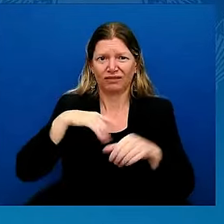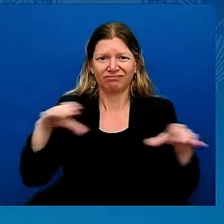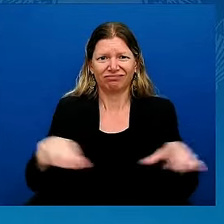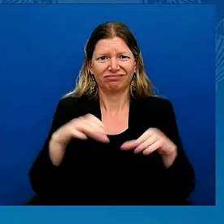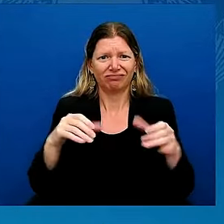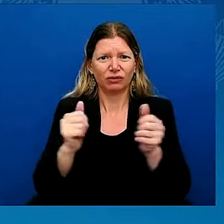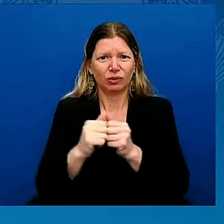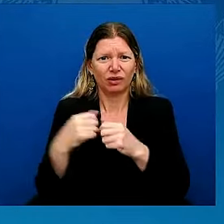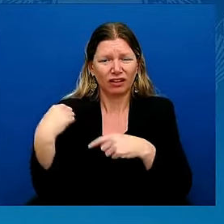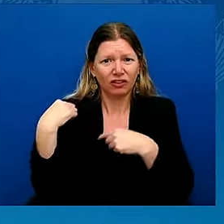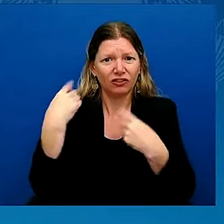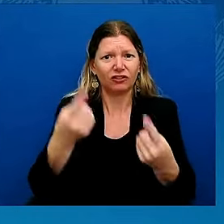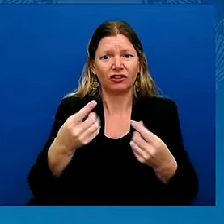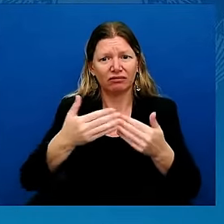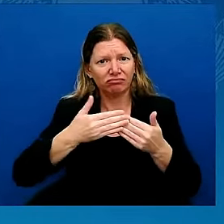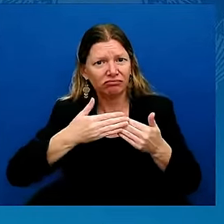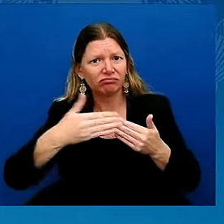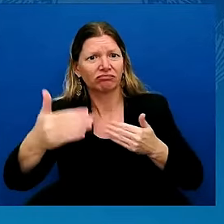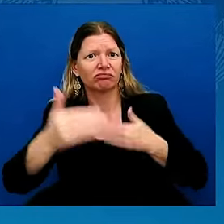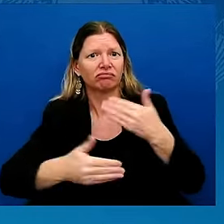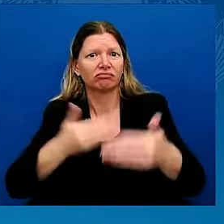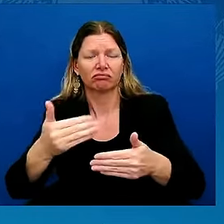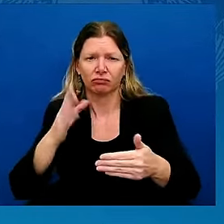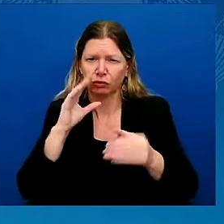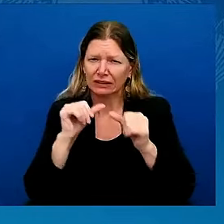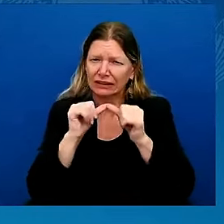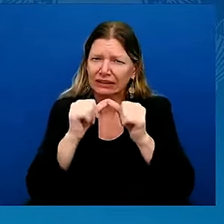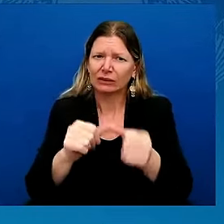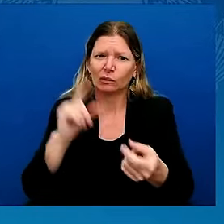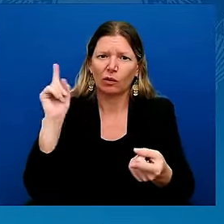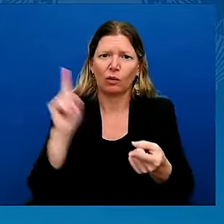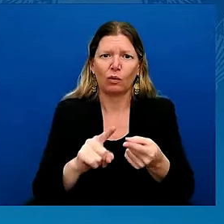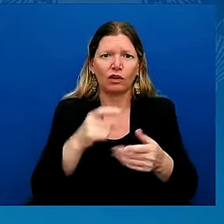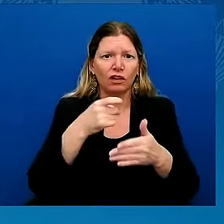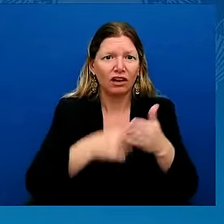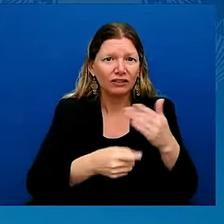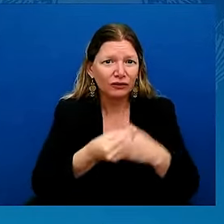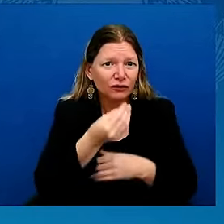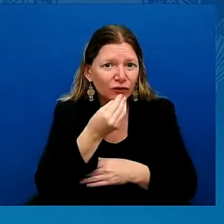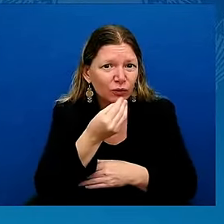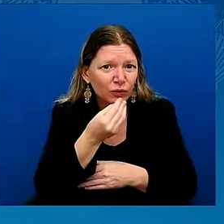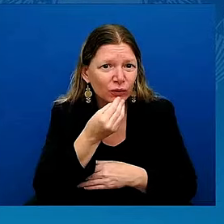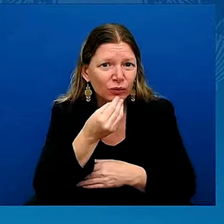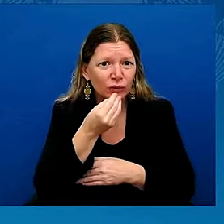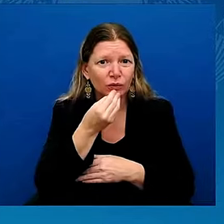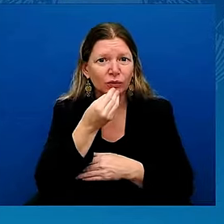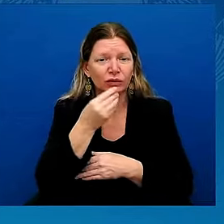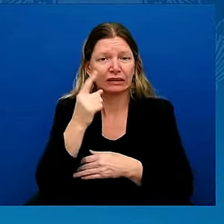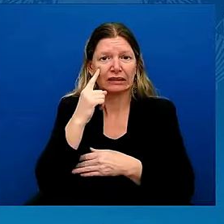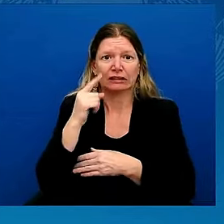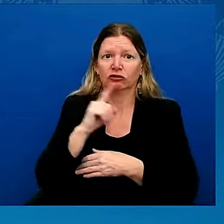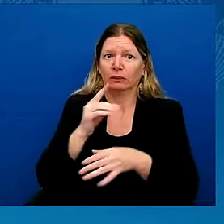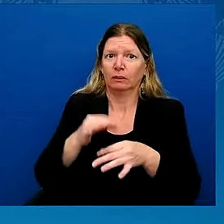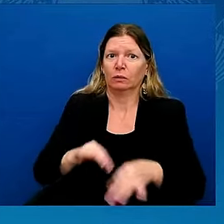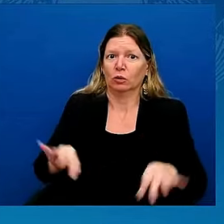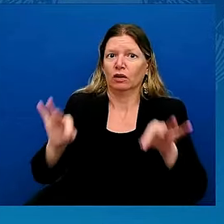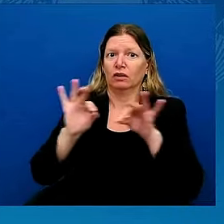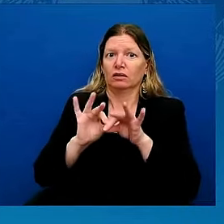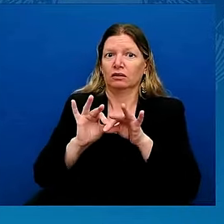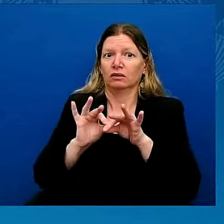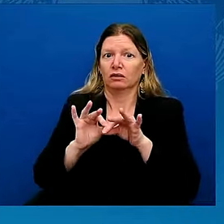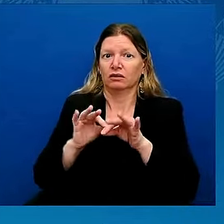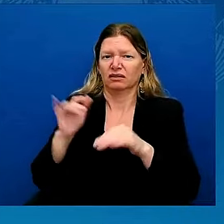groceries, for example, by taking on something that I think is very important to deal with, which is price gouging on behalf of